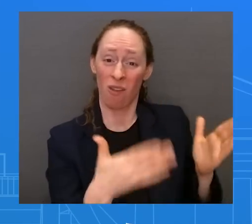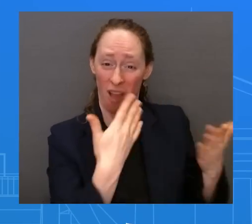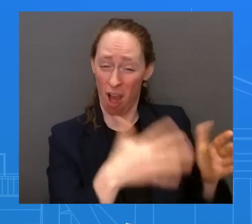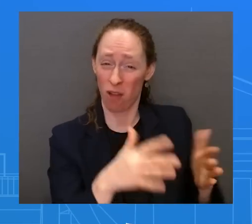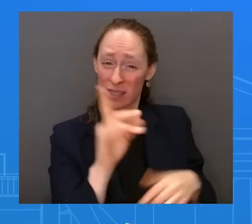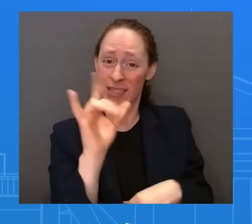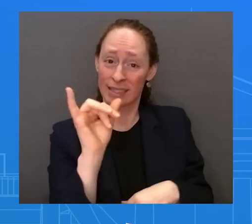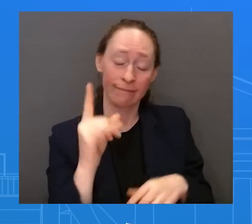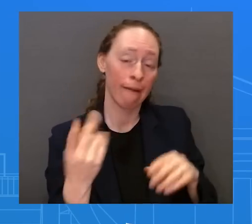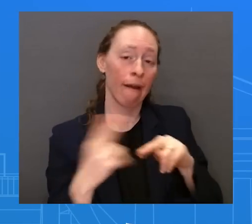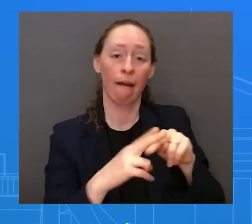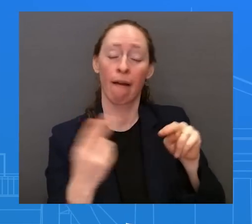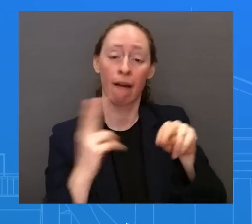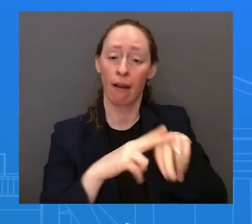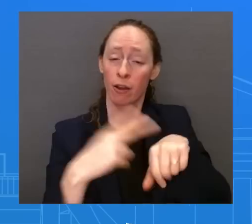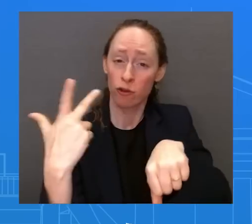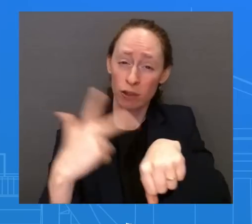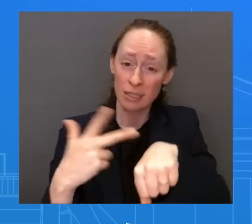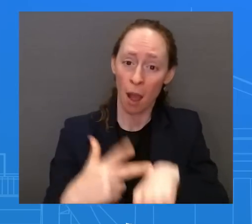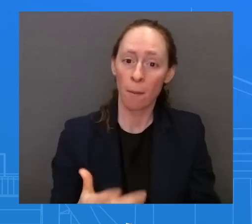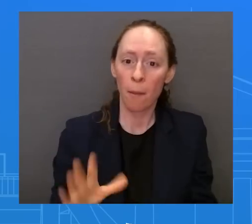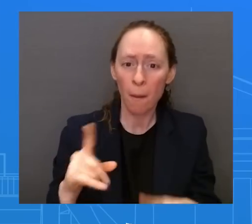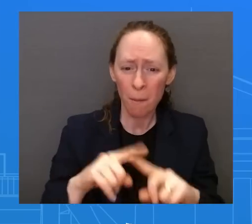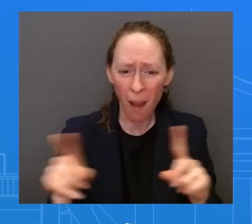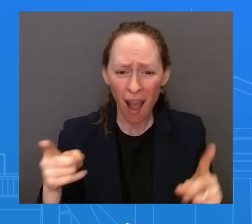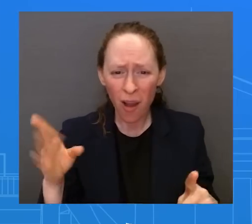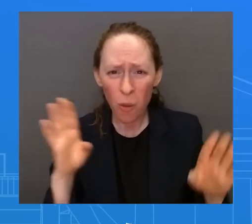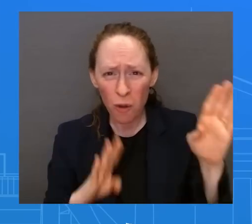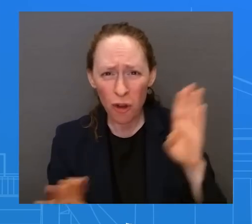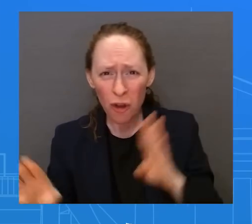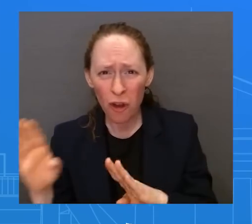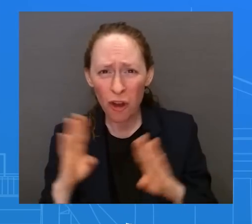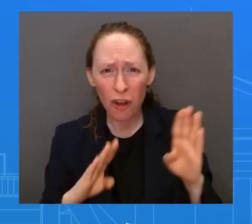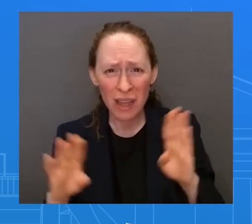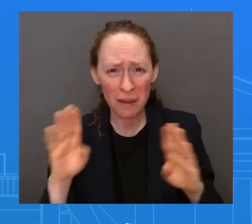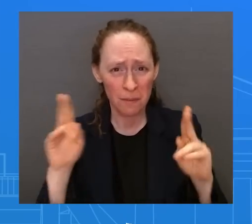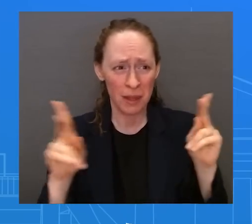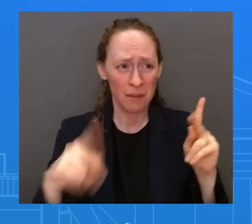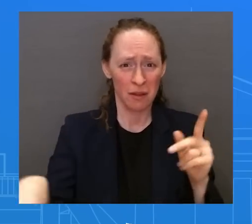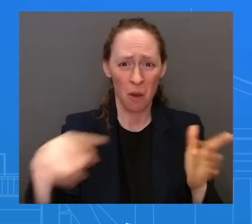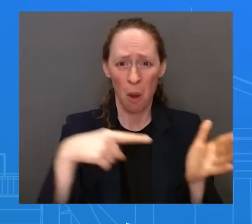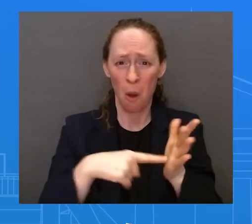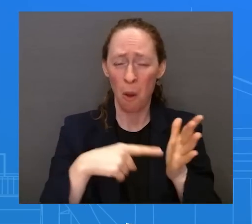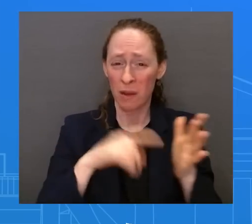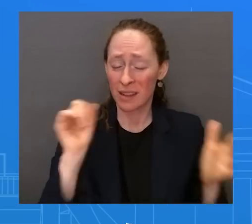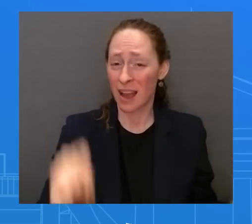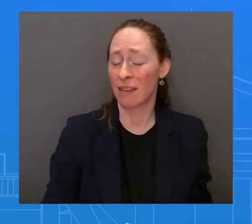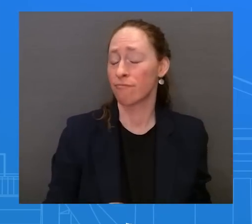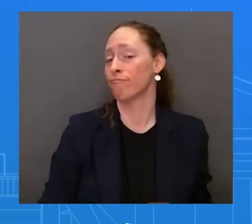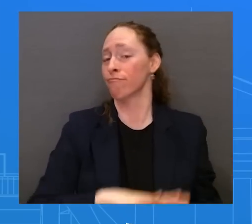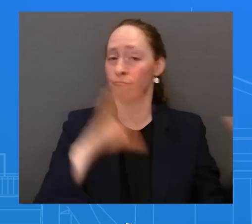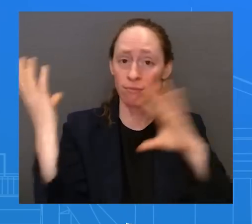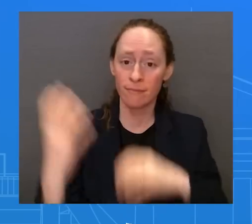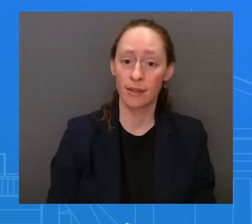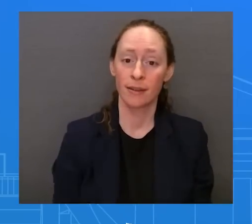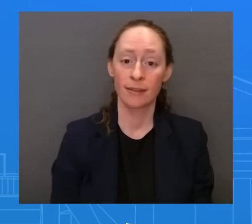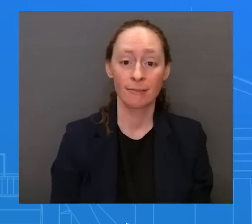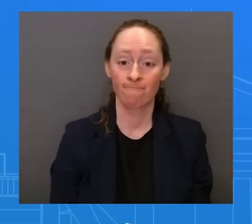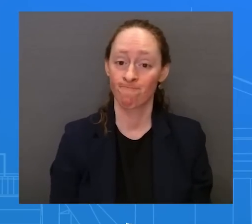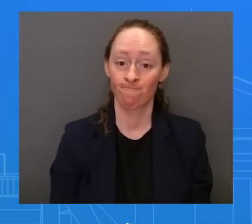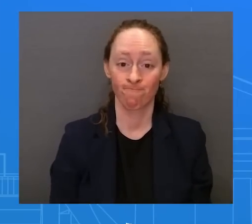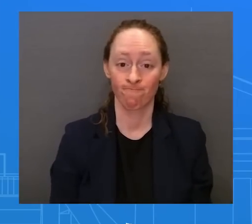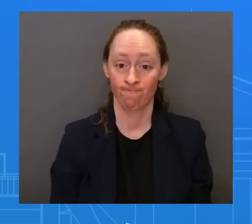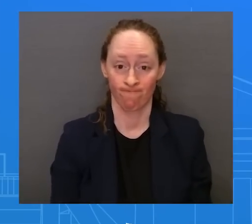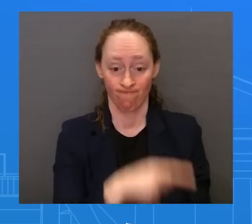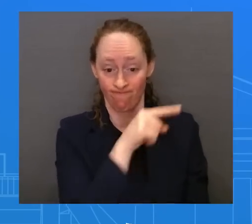default I that is for House Republicans to answer that truly is for them to uh to deal with this situation that we have said again